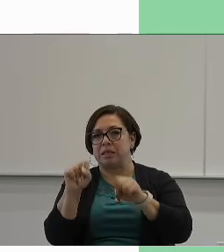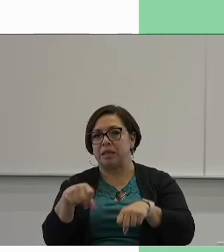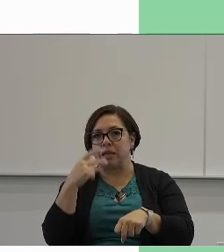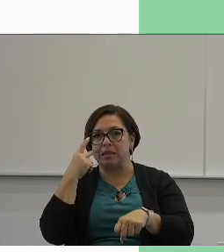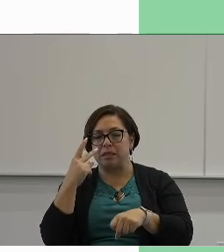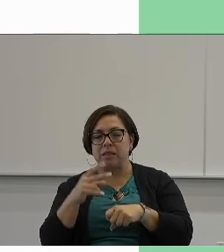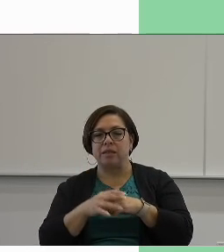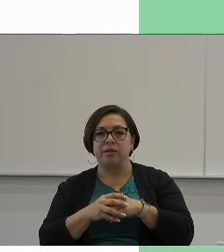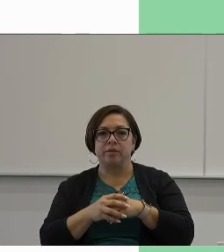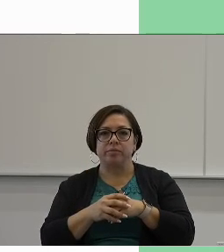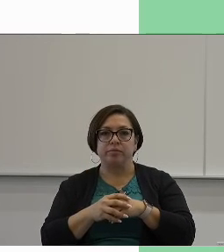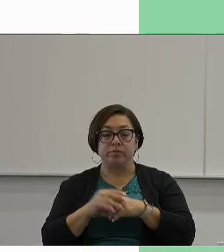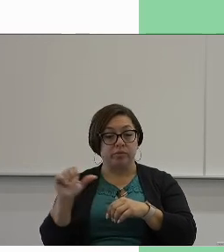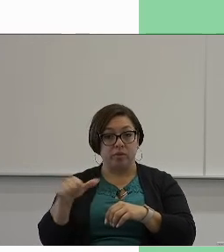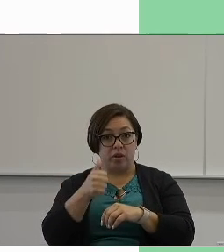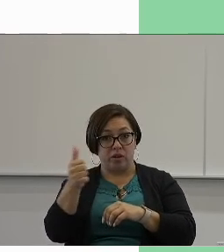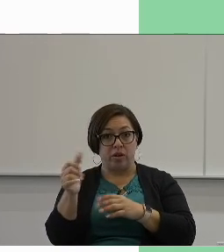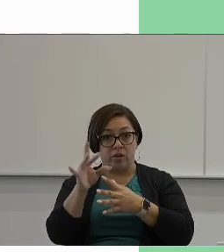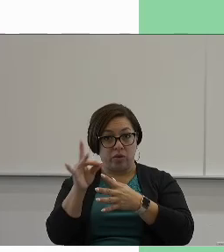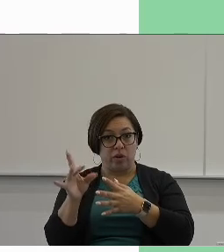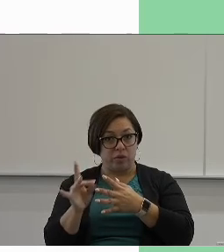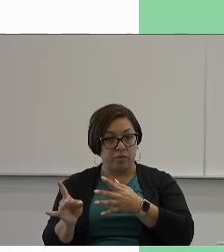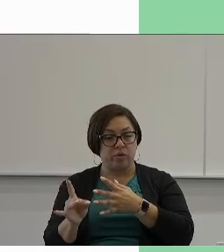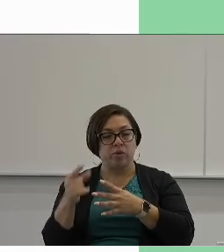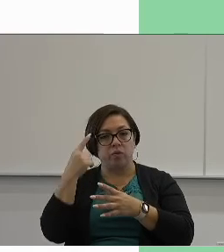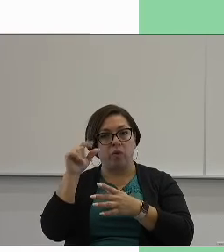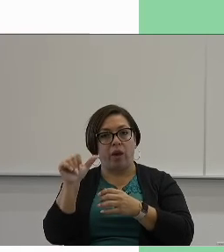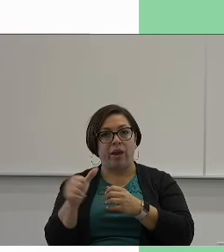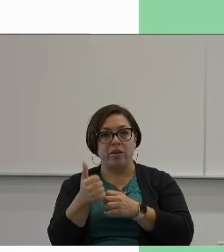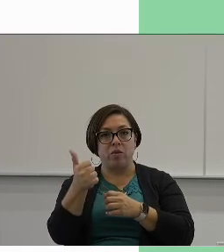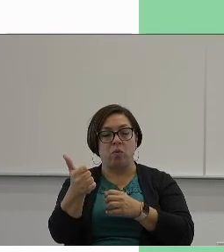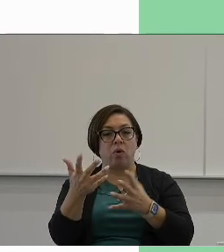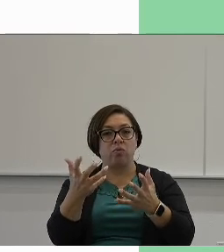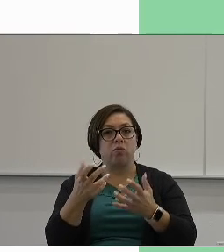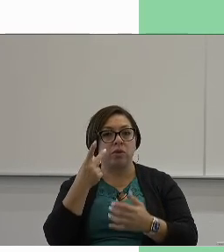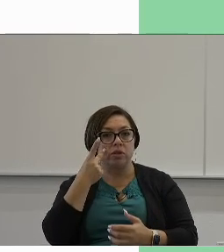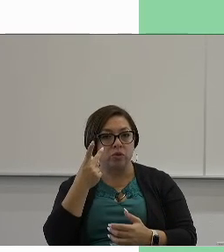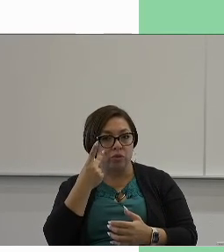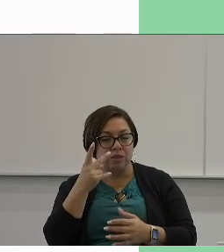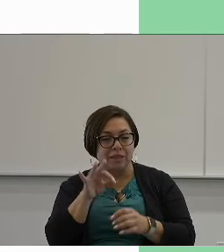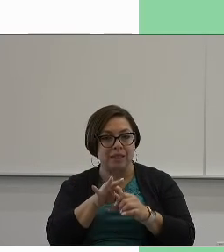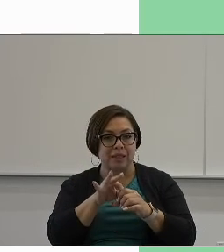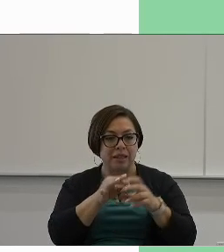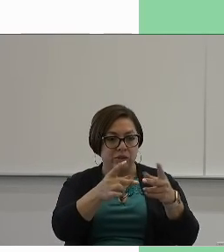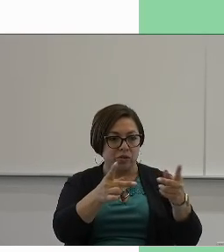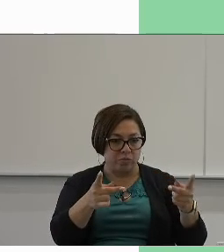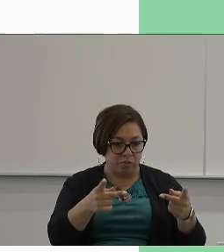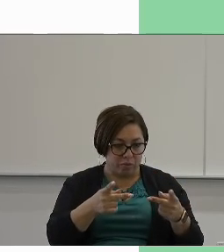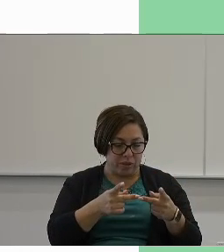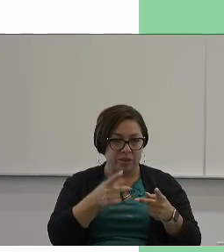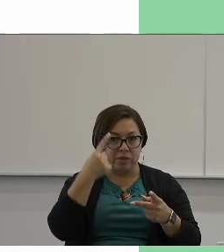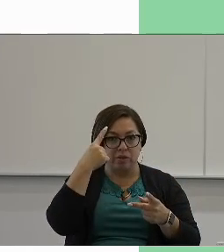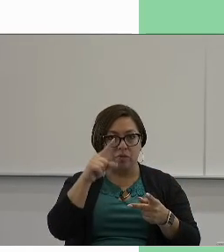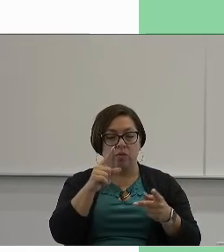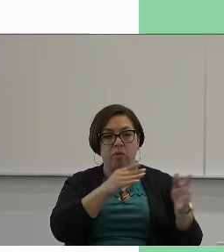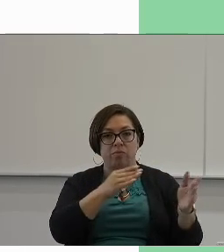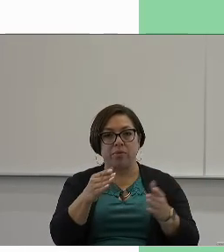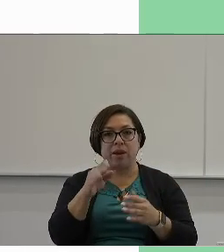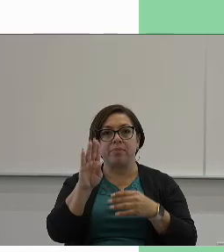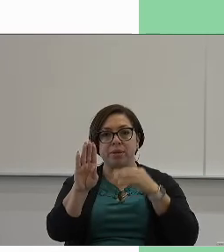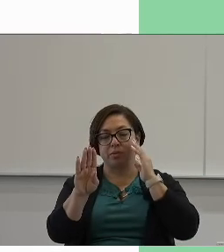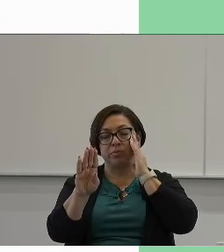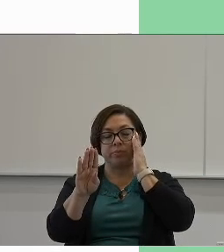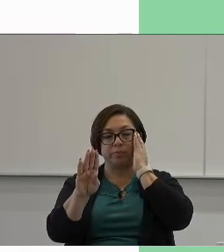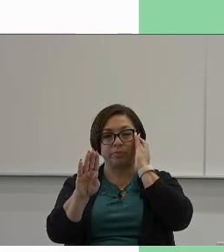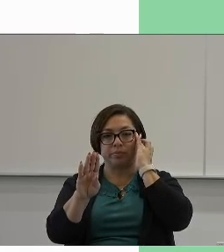option. Again, we have, for anyone who wants to see it, the election precinct breakdown for Plan B.